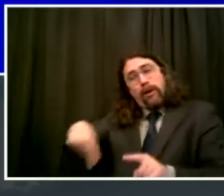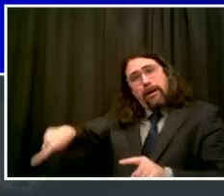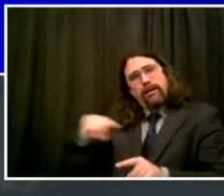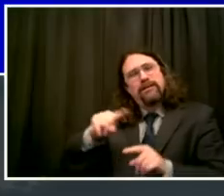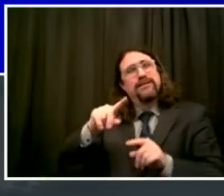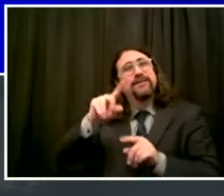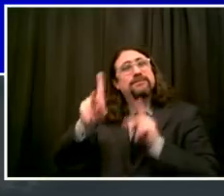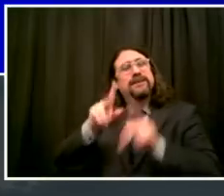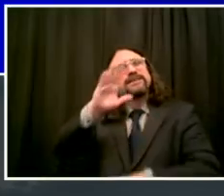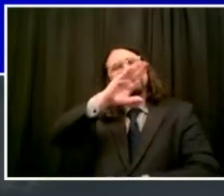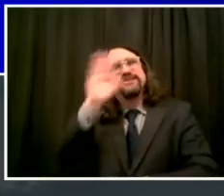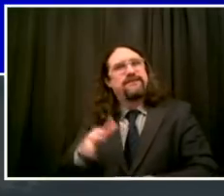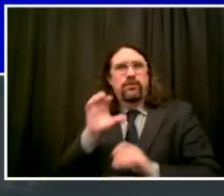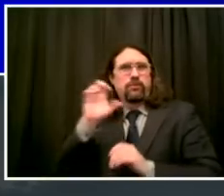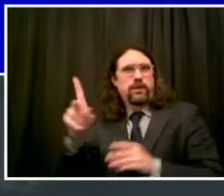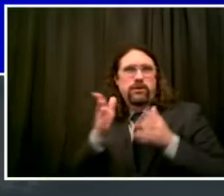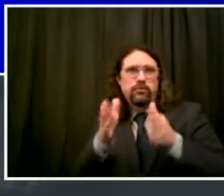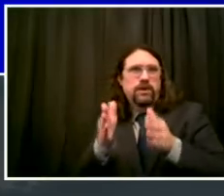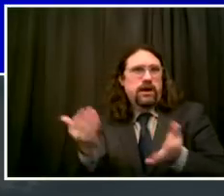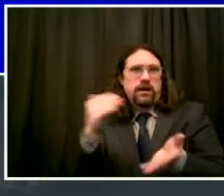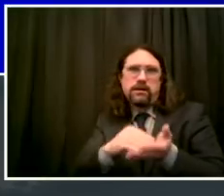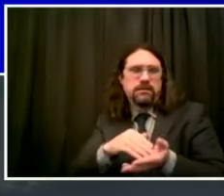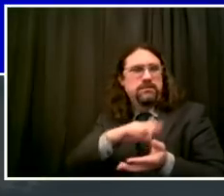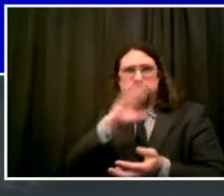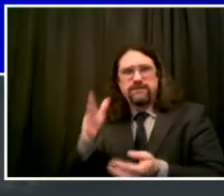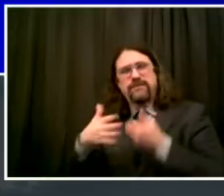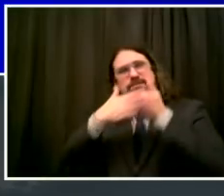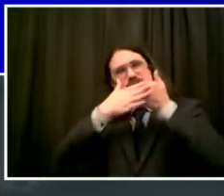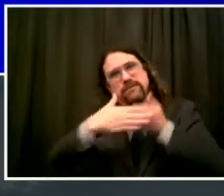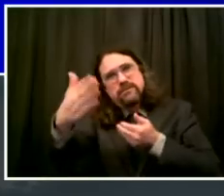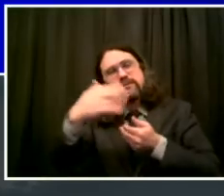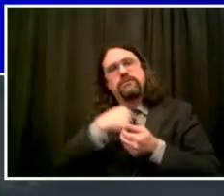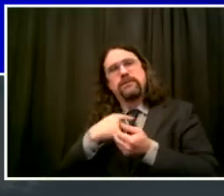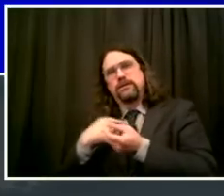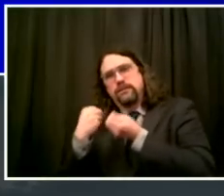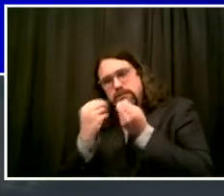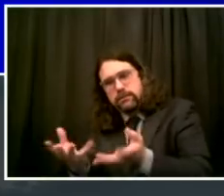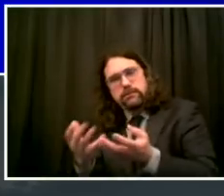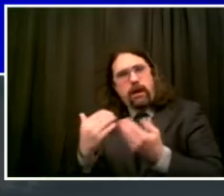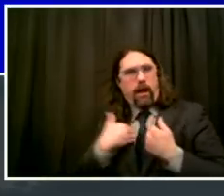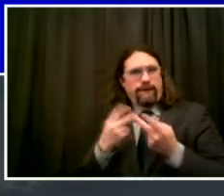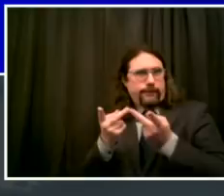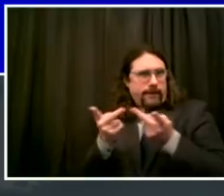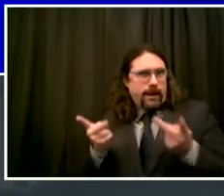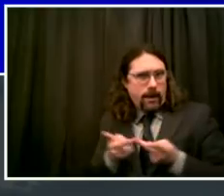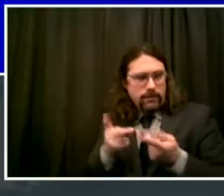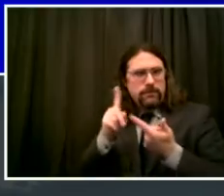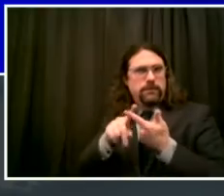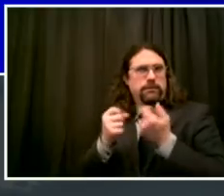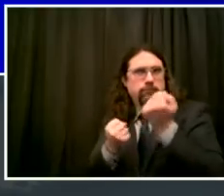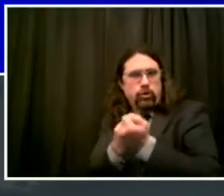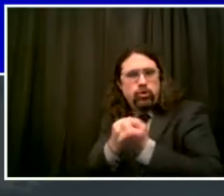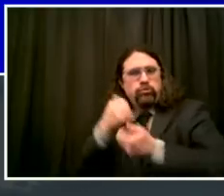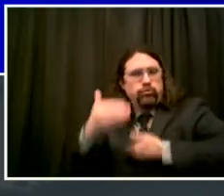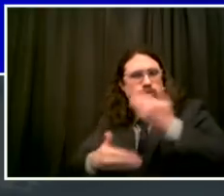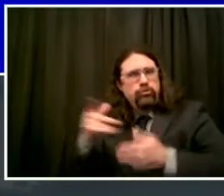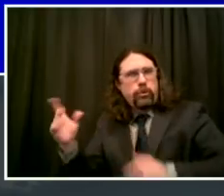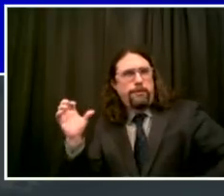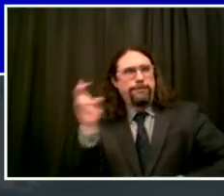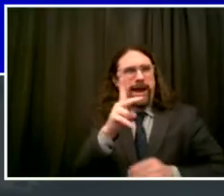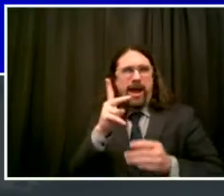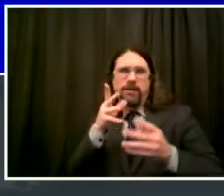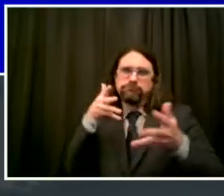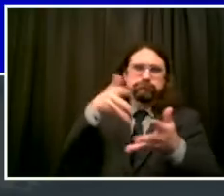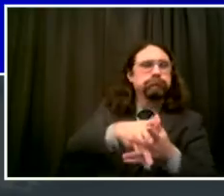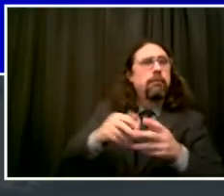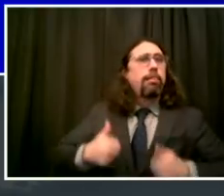Now let me turn to something that's an everyday thing in this city, something we all think about, or many